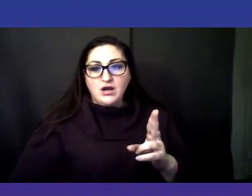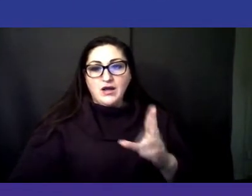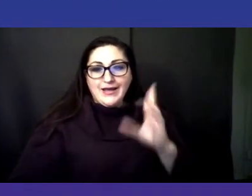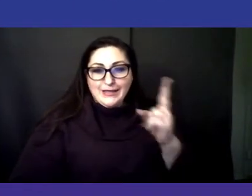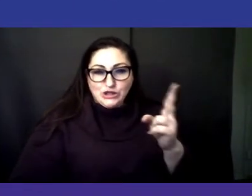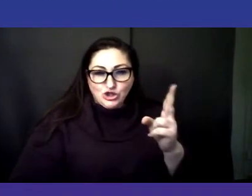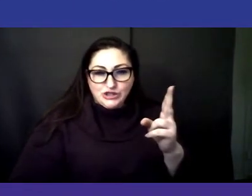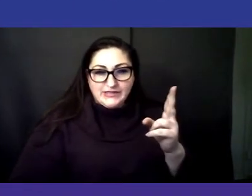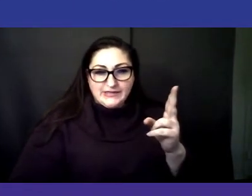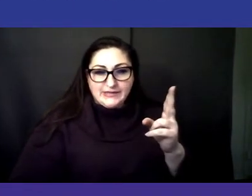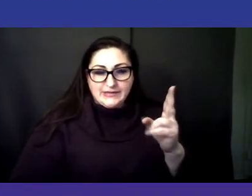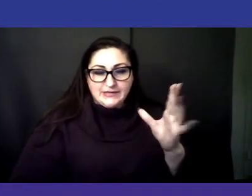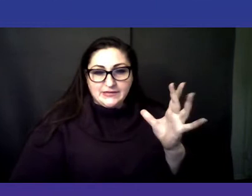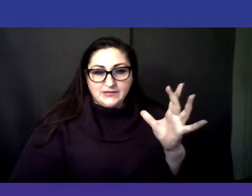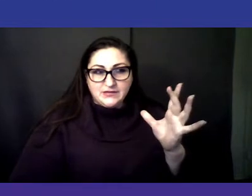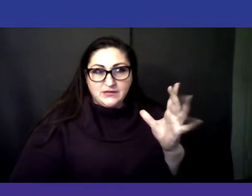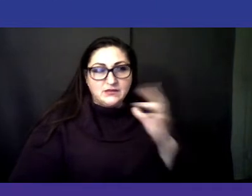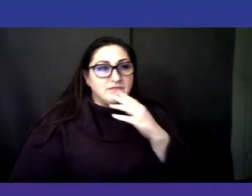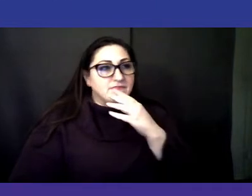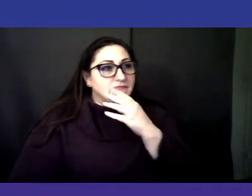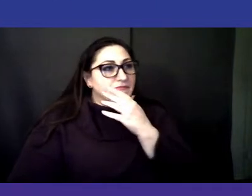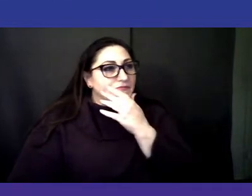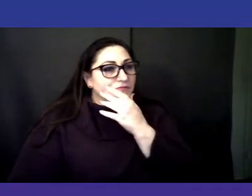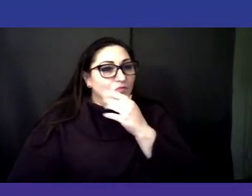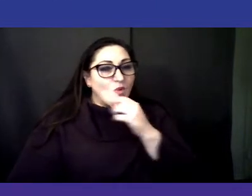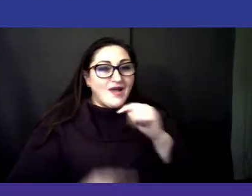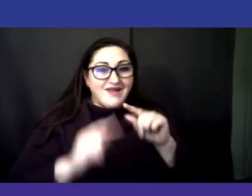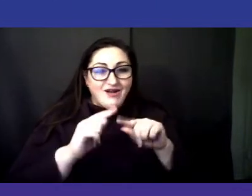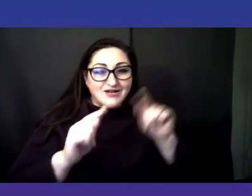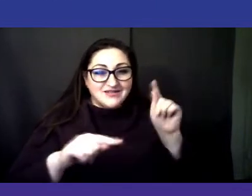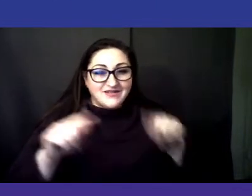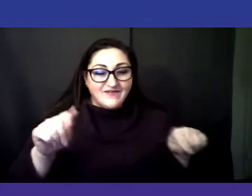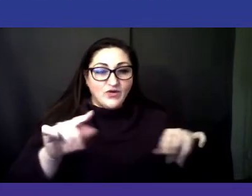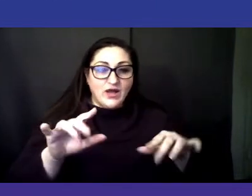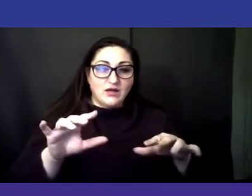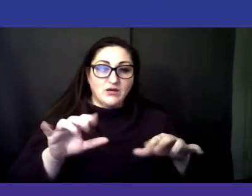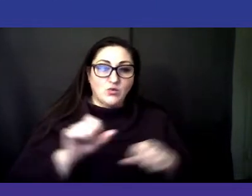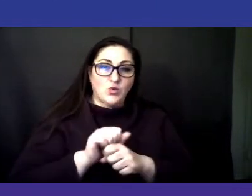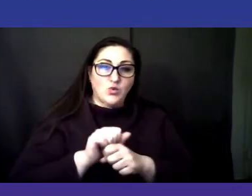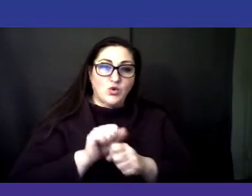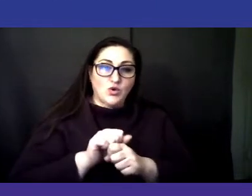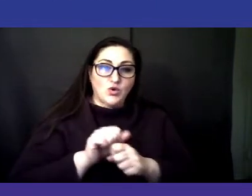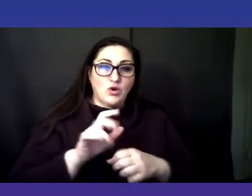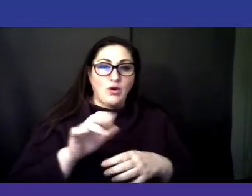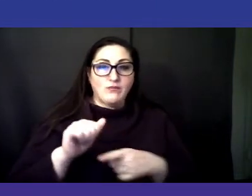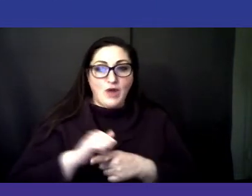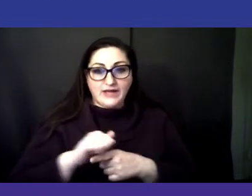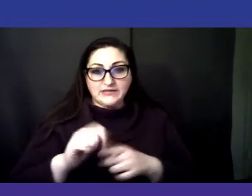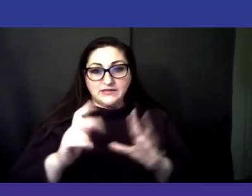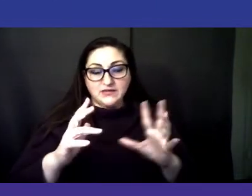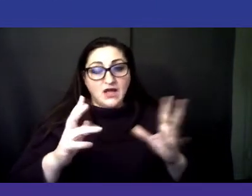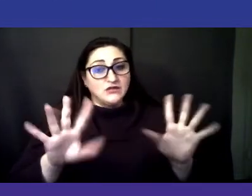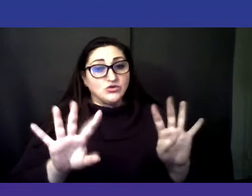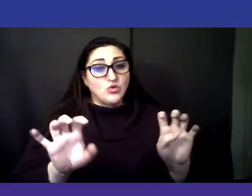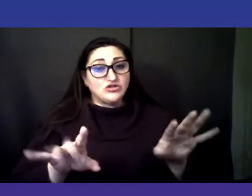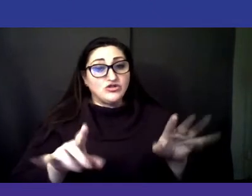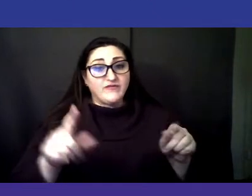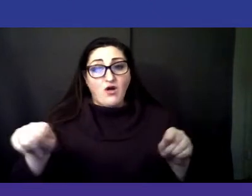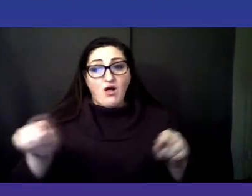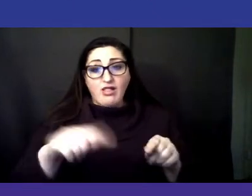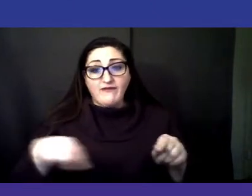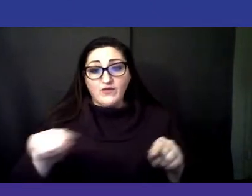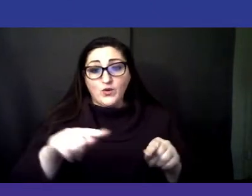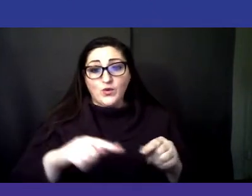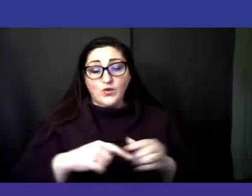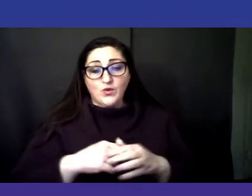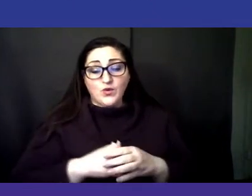histories within our different practices, right? So this is definitely a question for everyone. Within our different practices, how